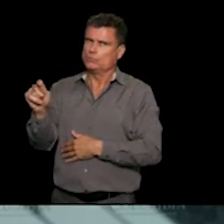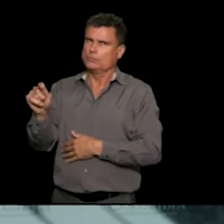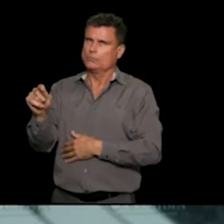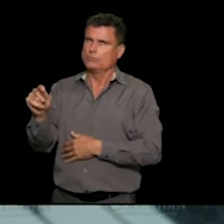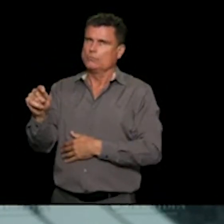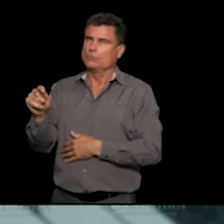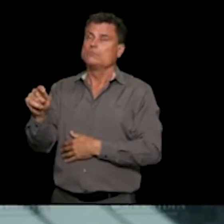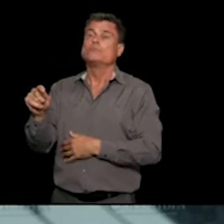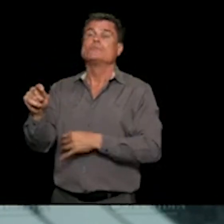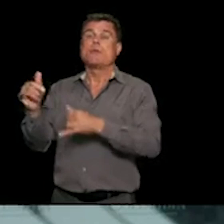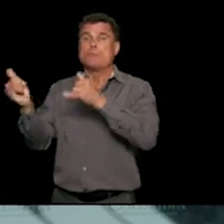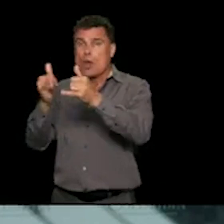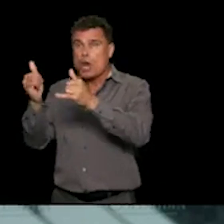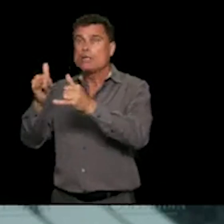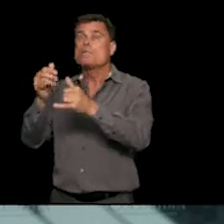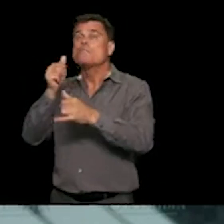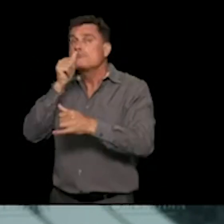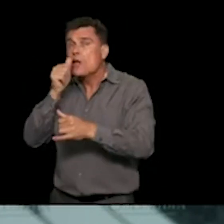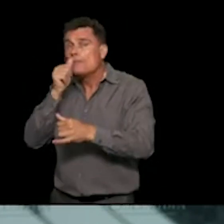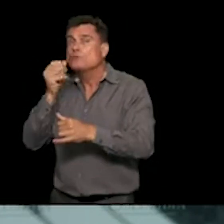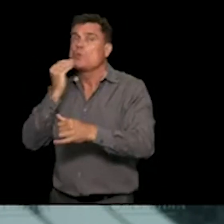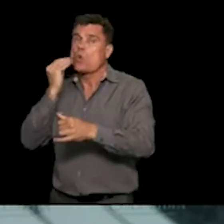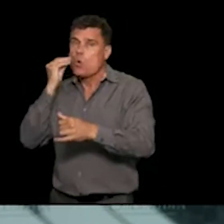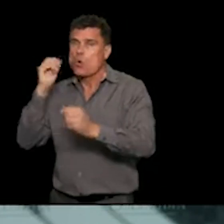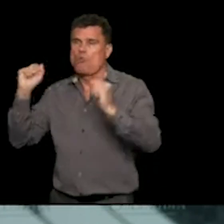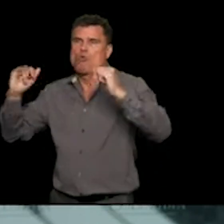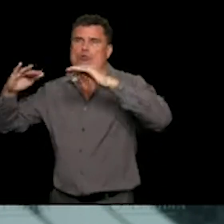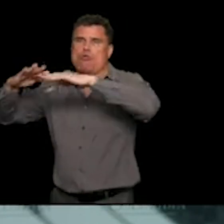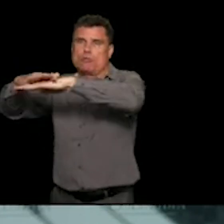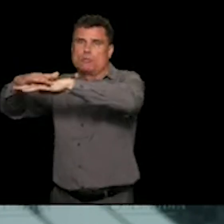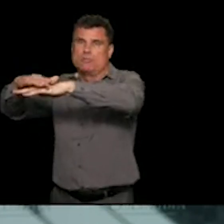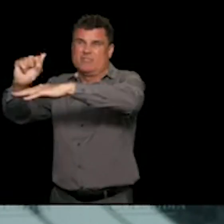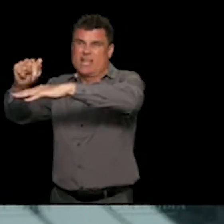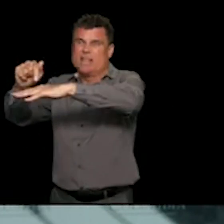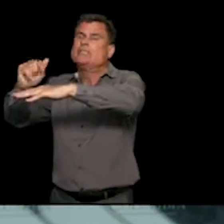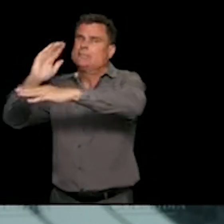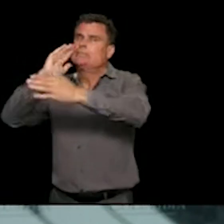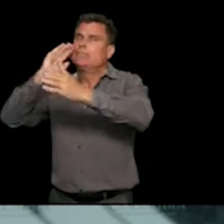parties that have been taking place in private residences. That's